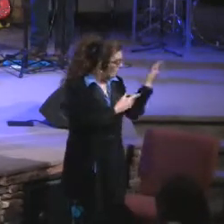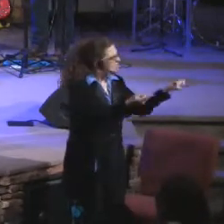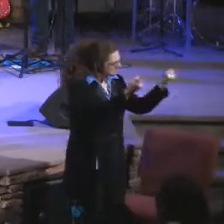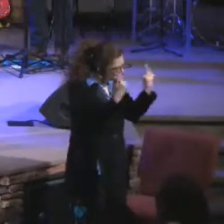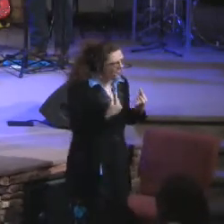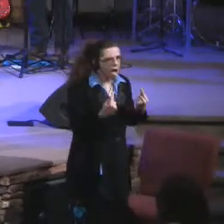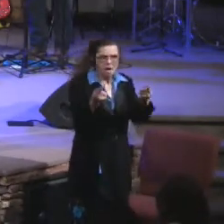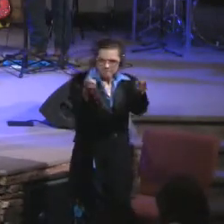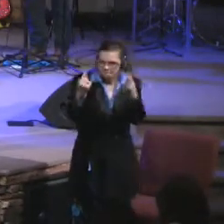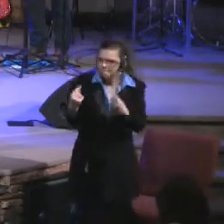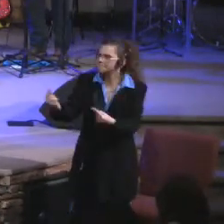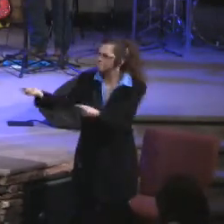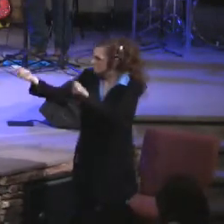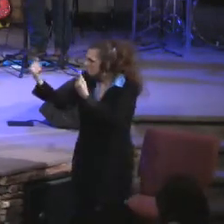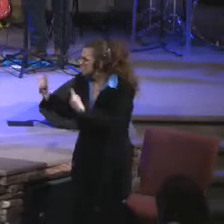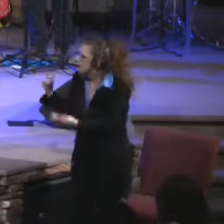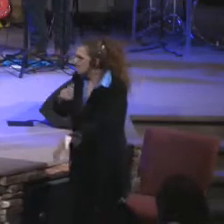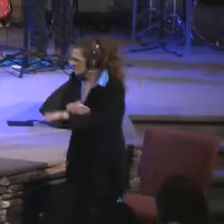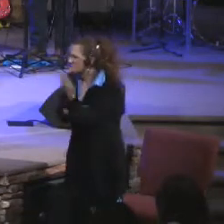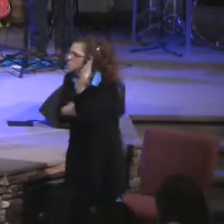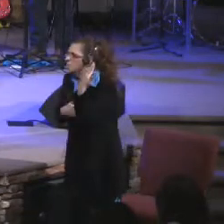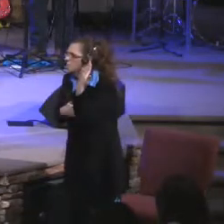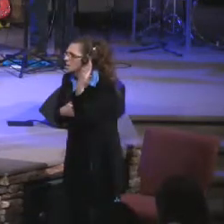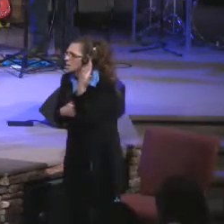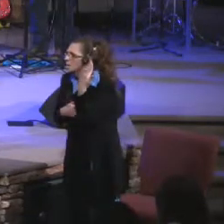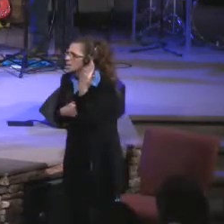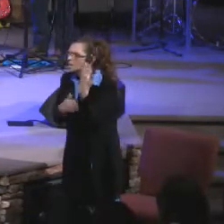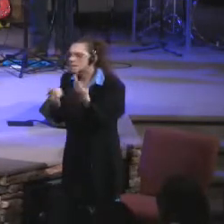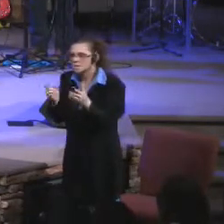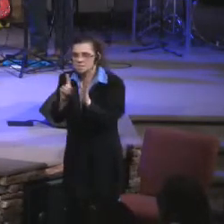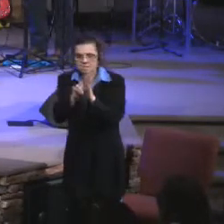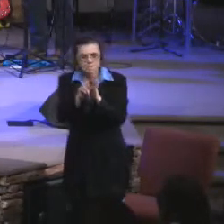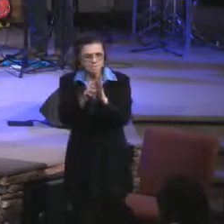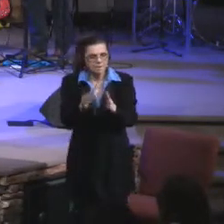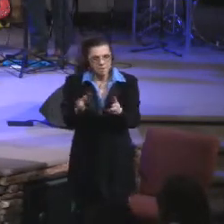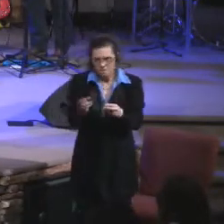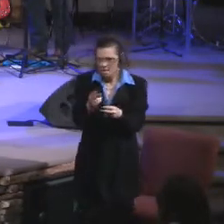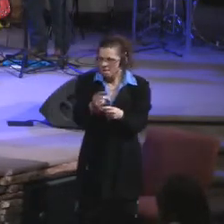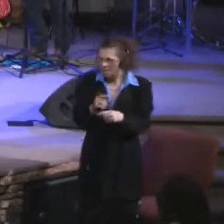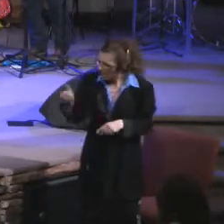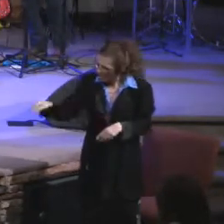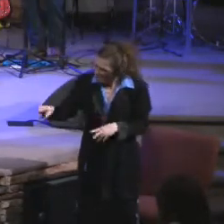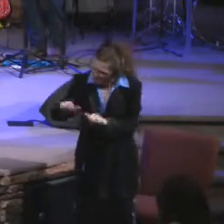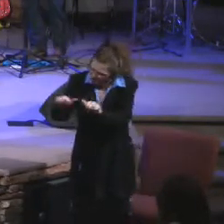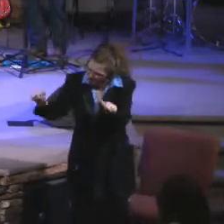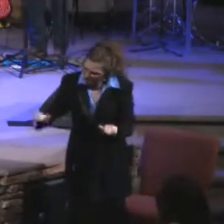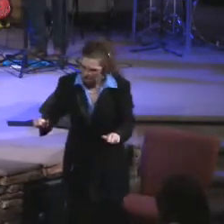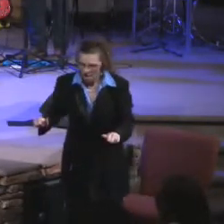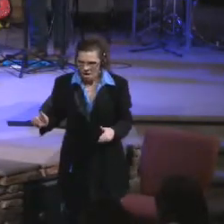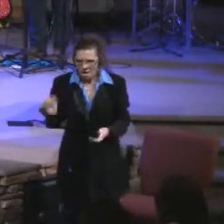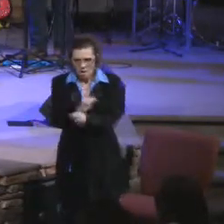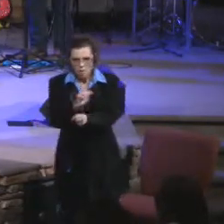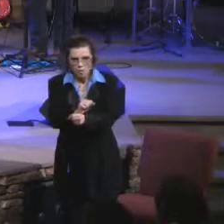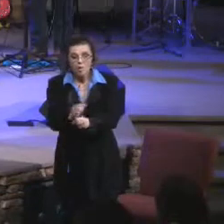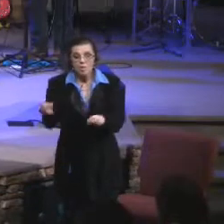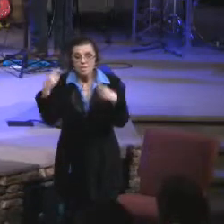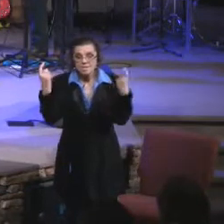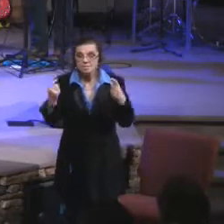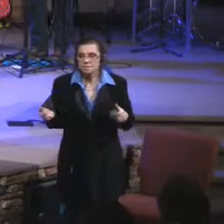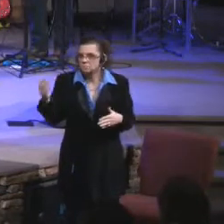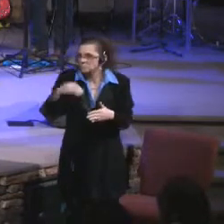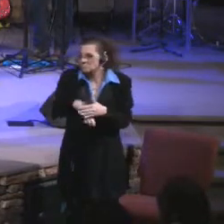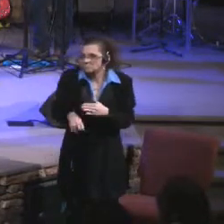come. Come this morning. Let's spend a few minutes at the altar. Let's deal with the sin. whatever sin we have in